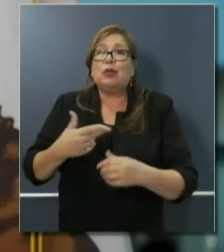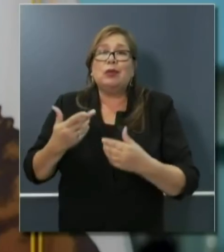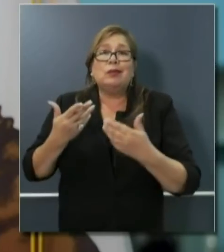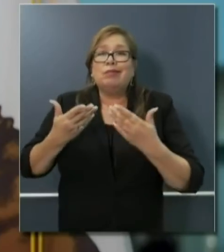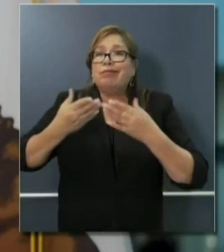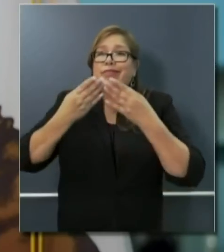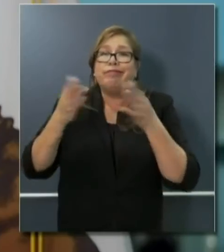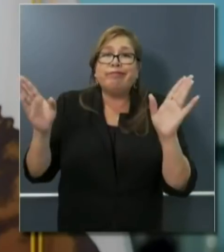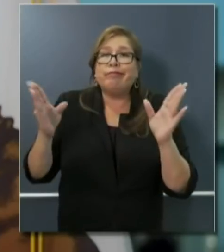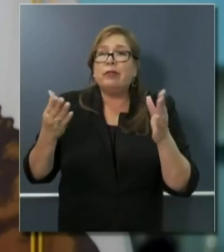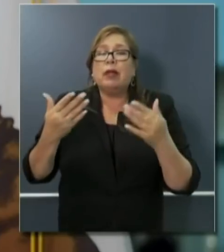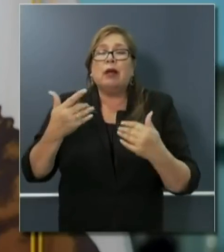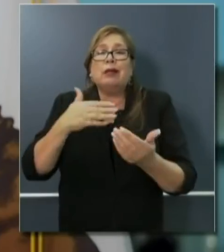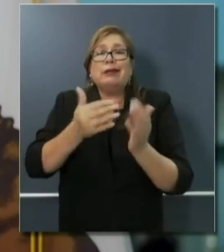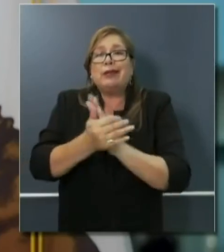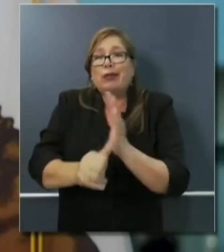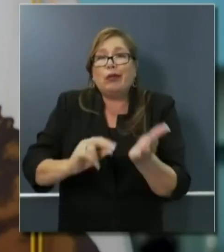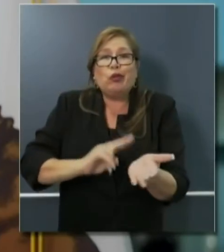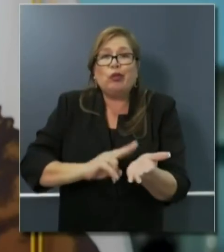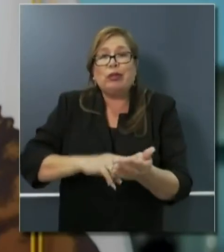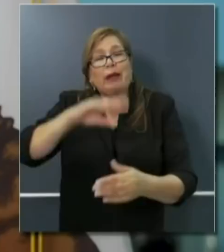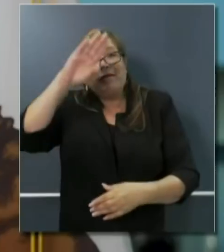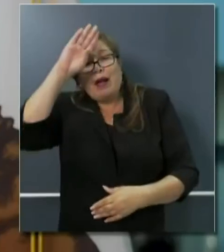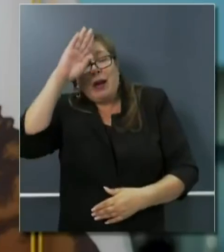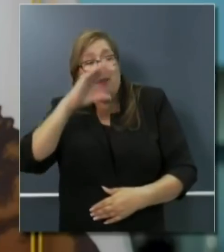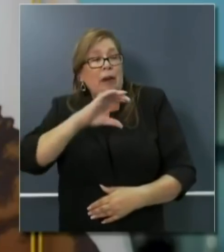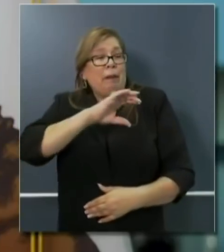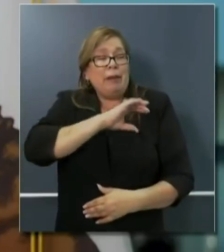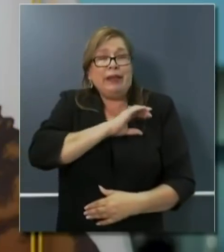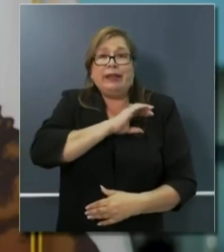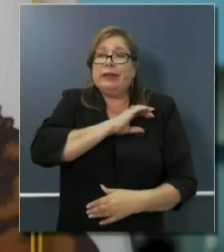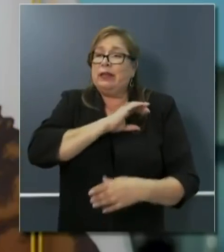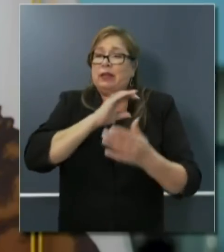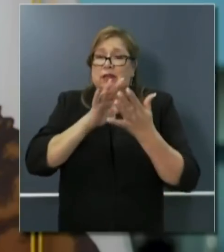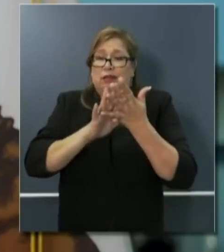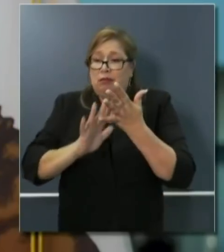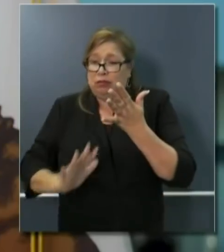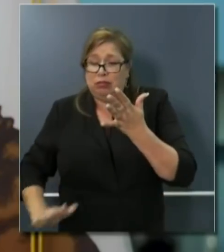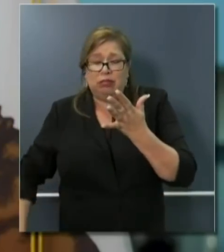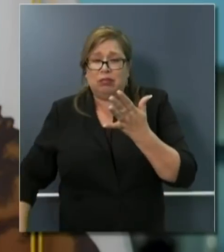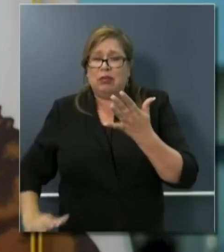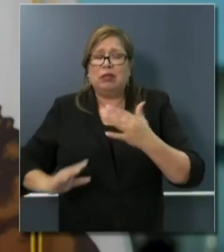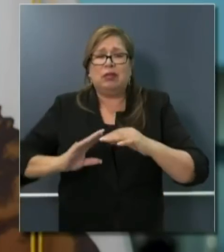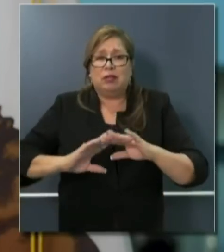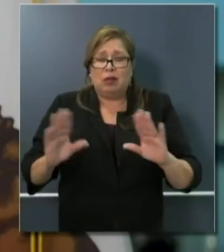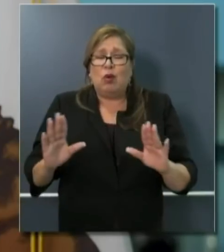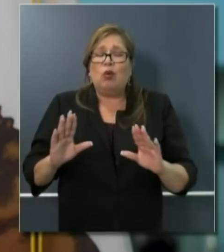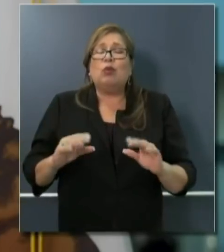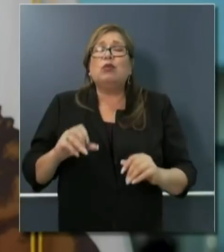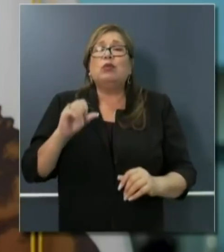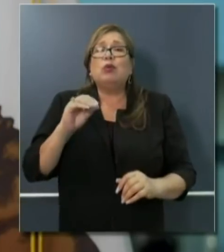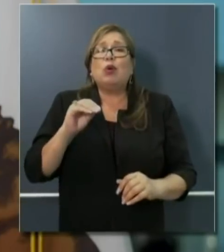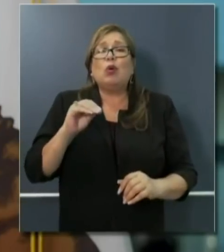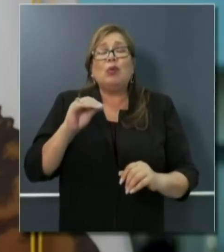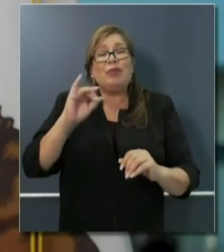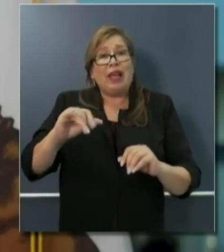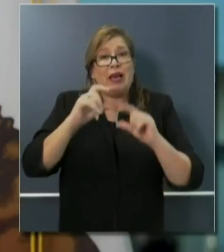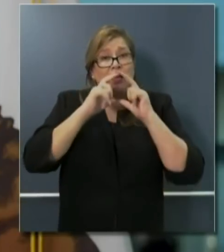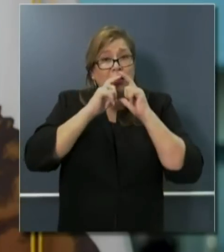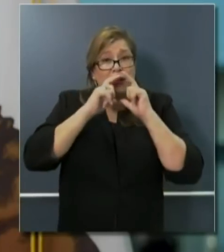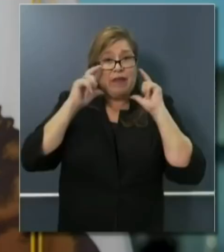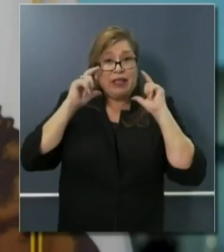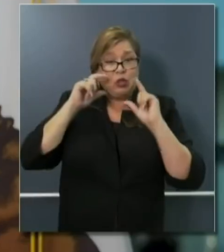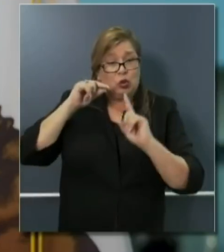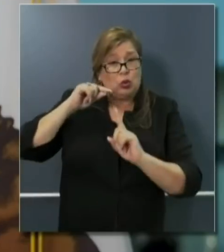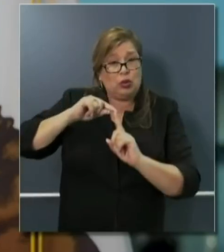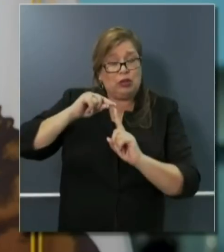be it assisted living, skilled nursing facilities, police, fire, and the like. So face coverings, broadly